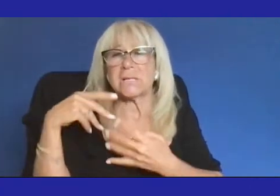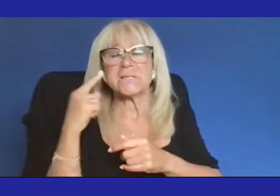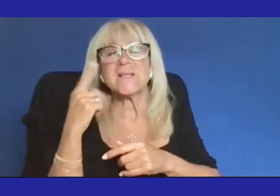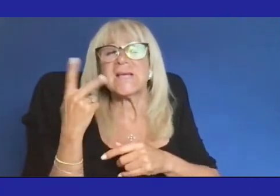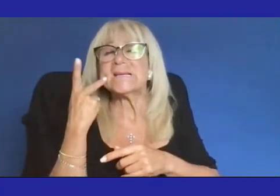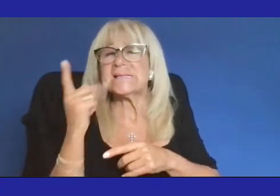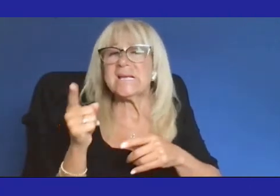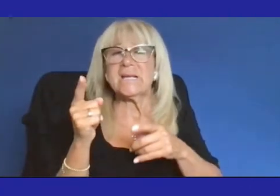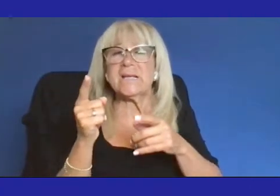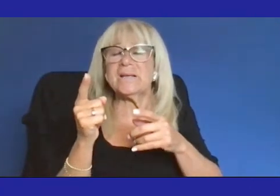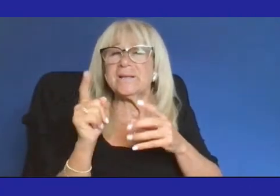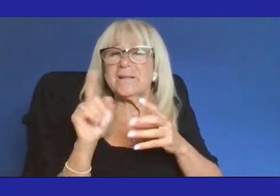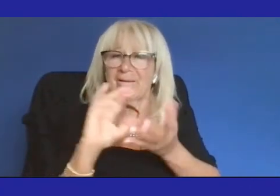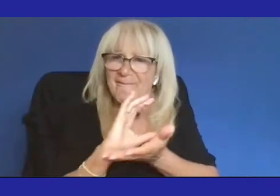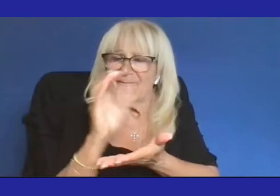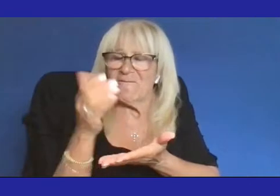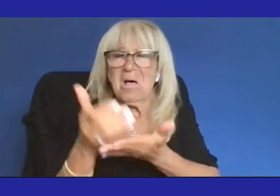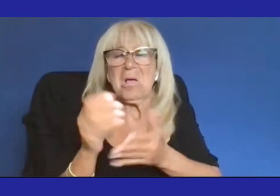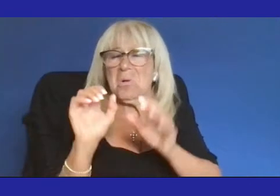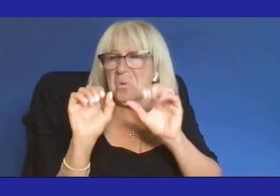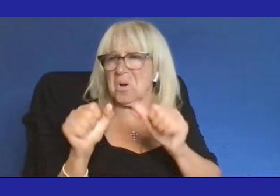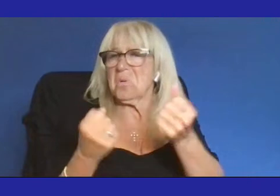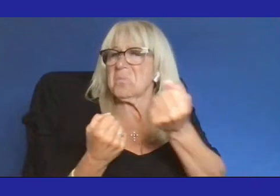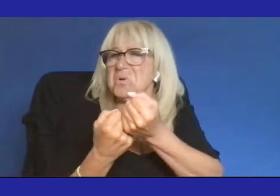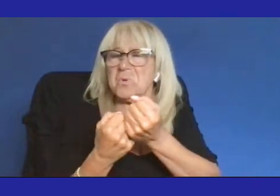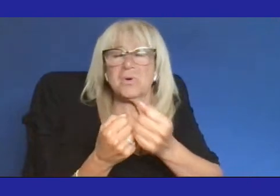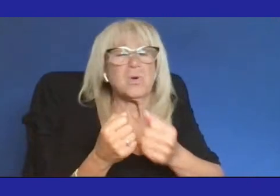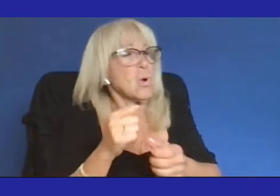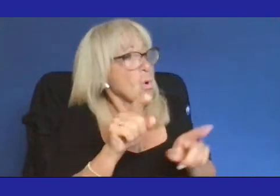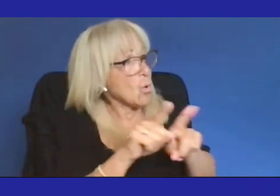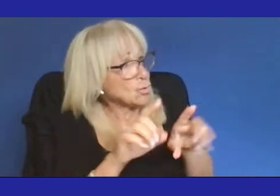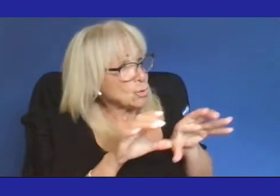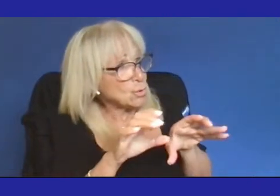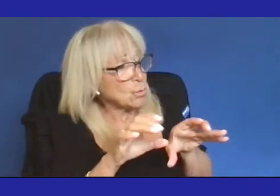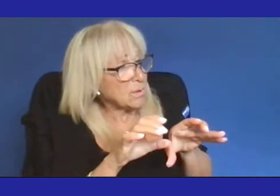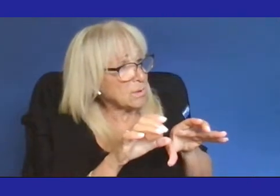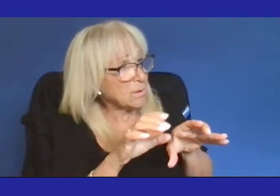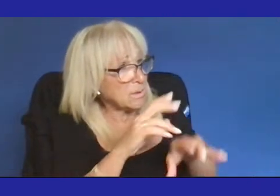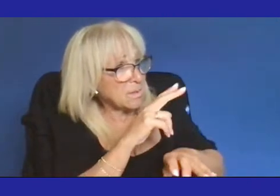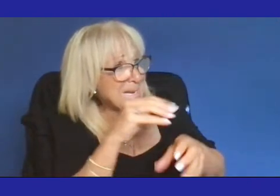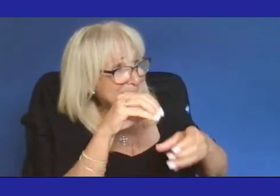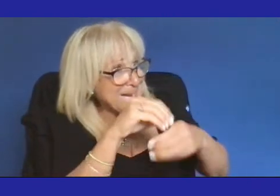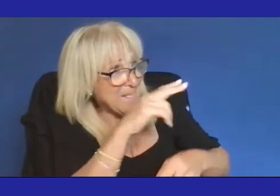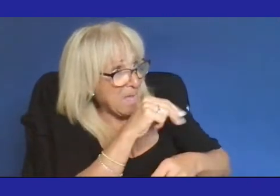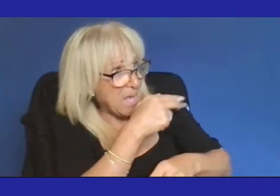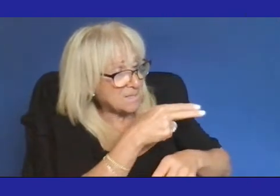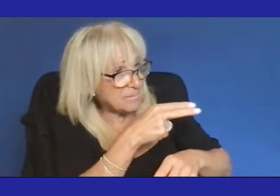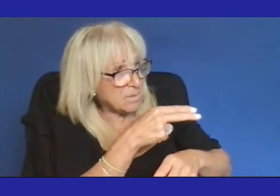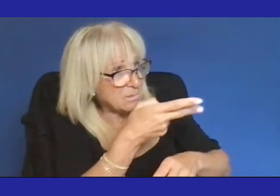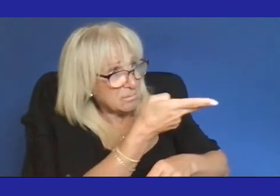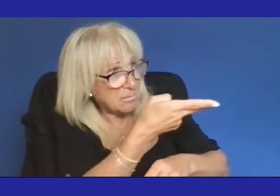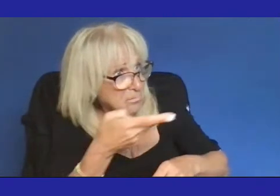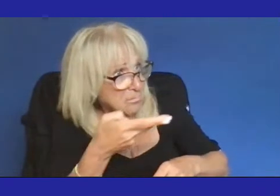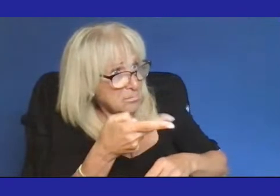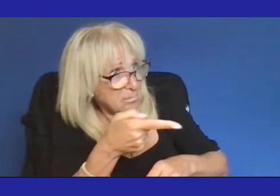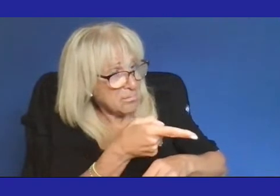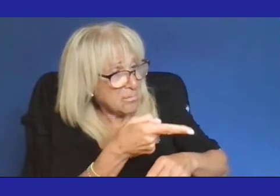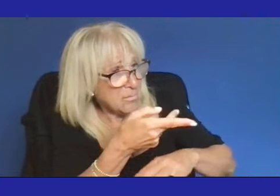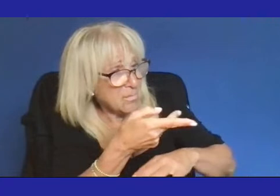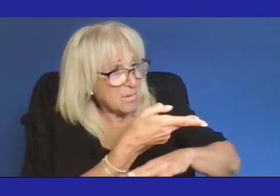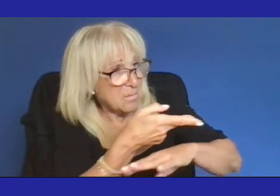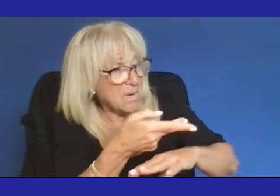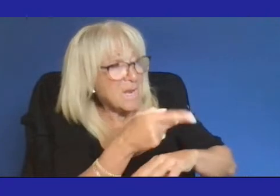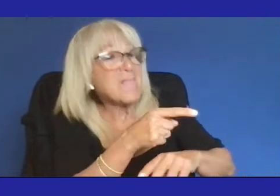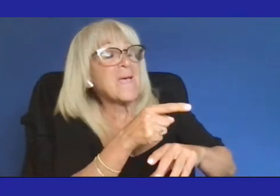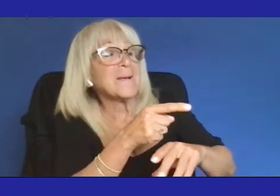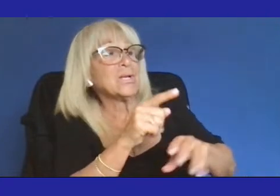be supported by this operation. And are they also doing it at bedside at these 4 sites? Yeah, they conduct the exam,